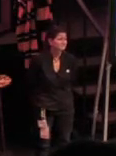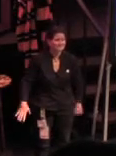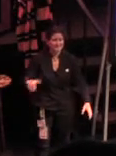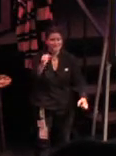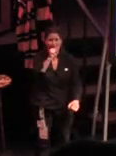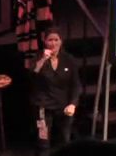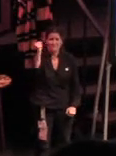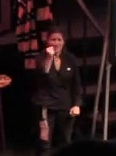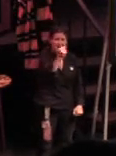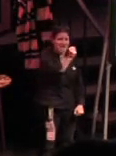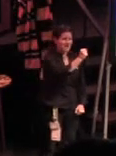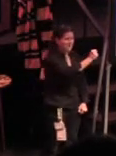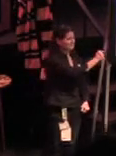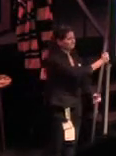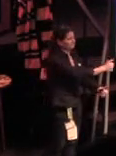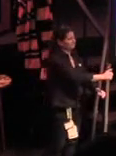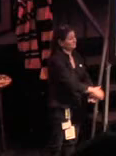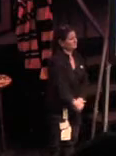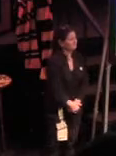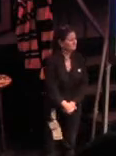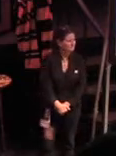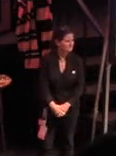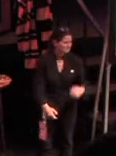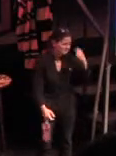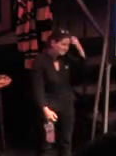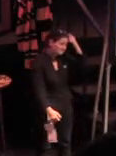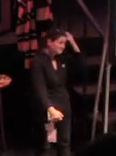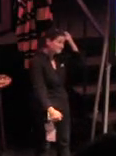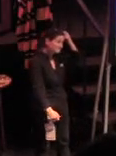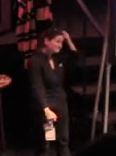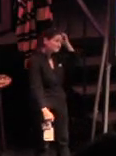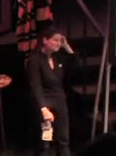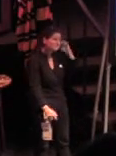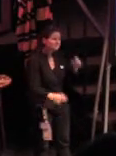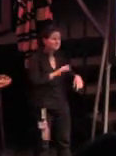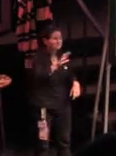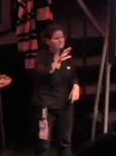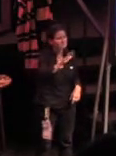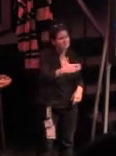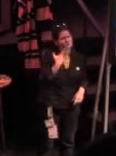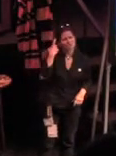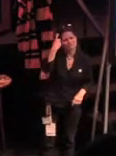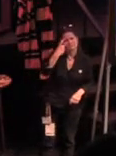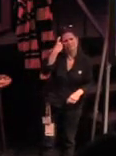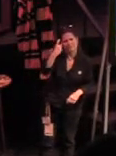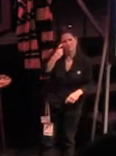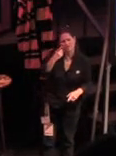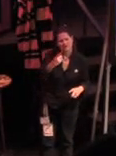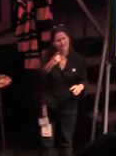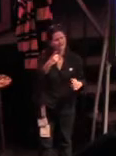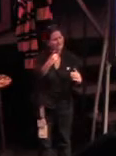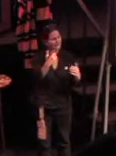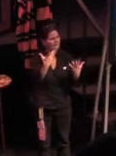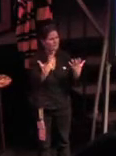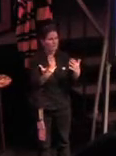someone. I don't know who. Oh, it is you. Okay, hi. Yeah. Just wondering, in the face of the social